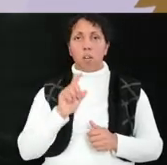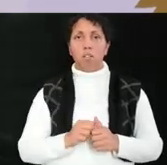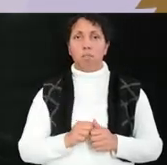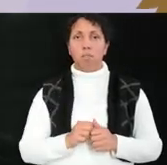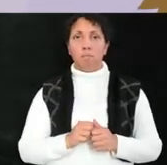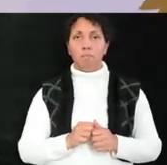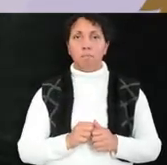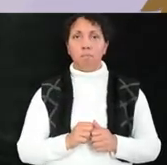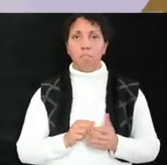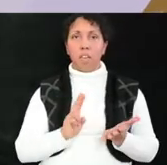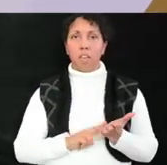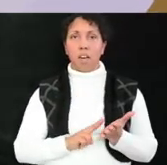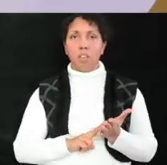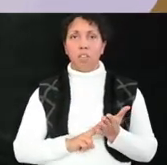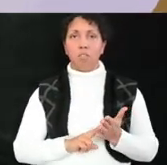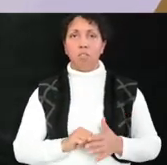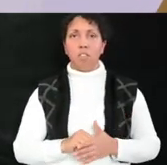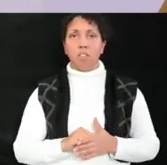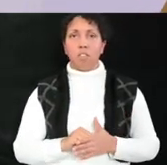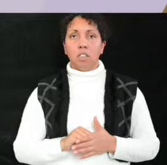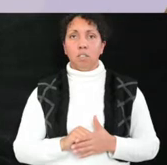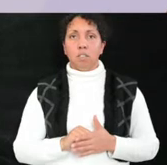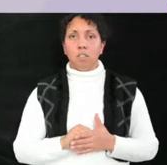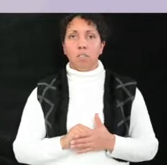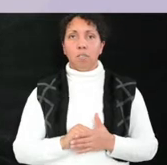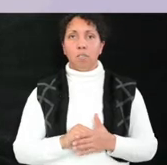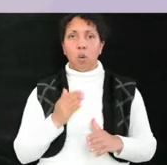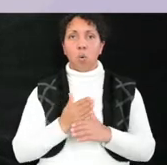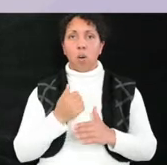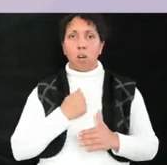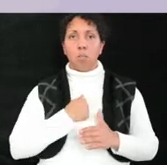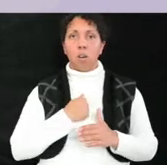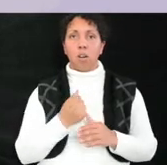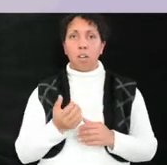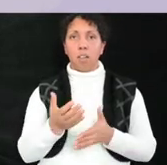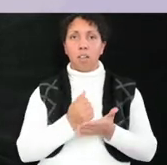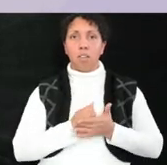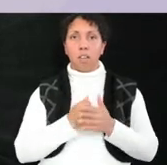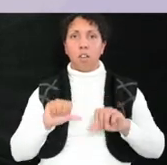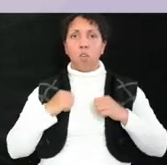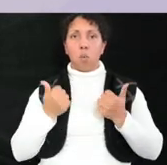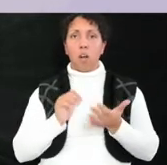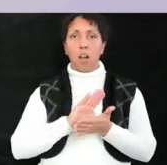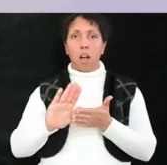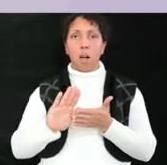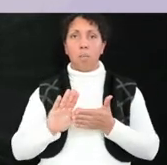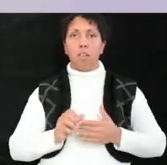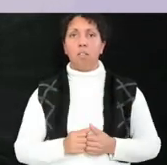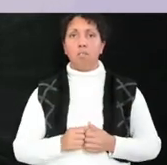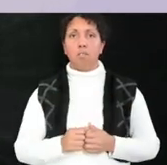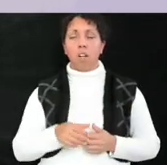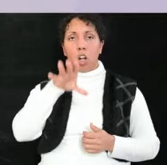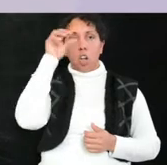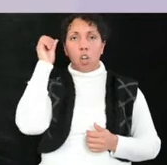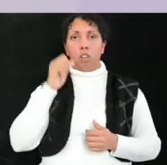name is Nigel. I make sure looked after children are safe, well, happy and able to do their best. I check